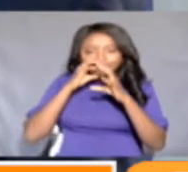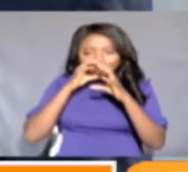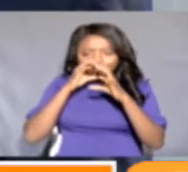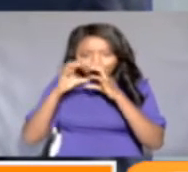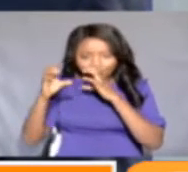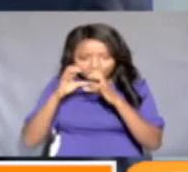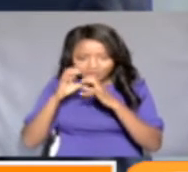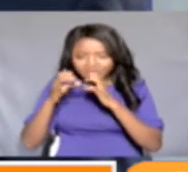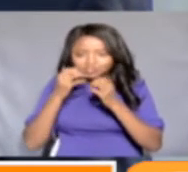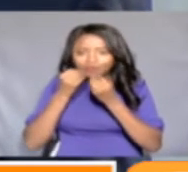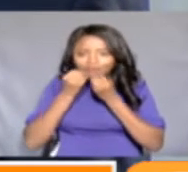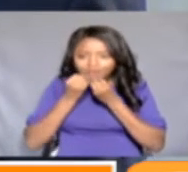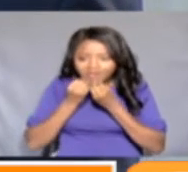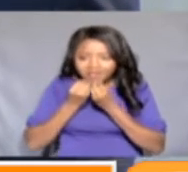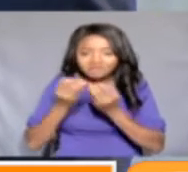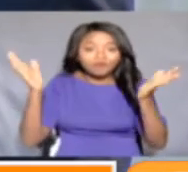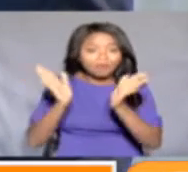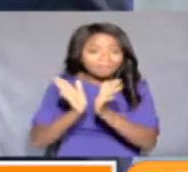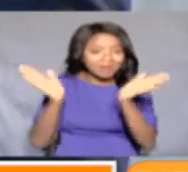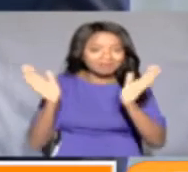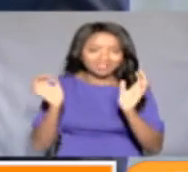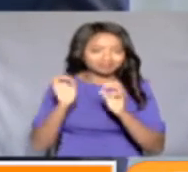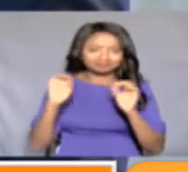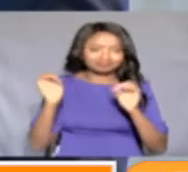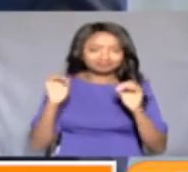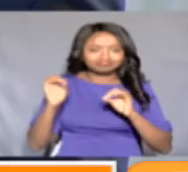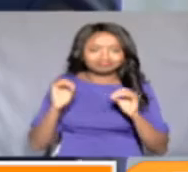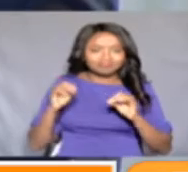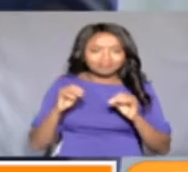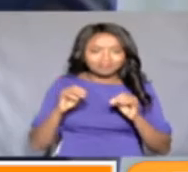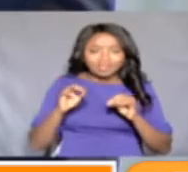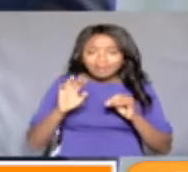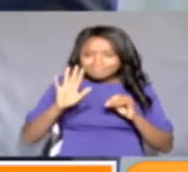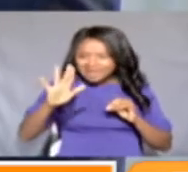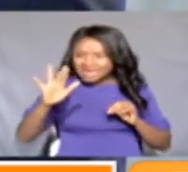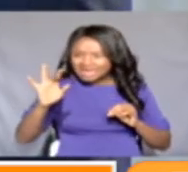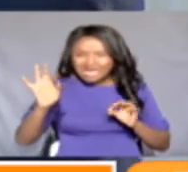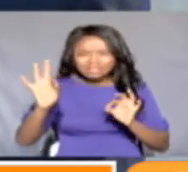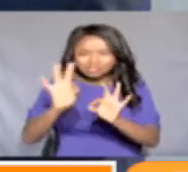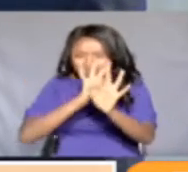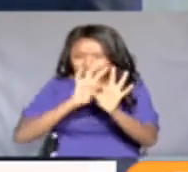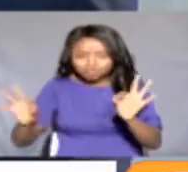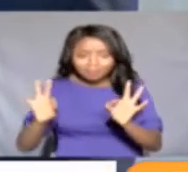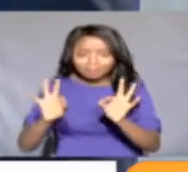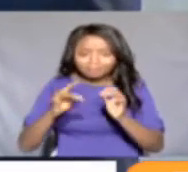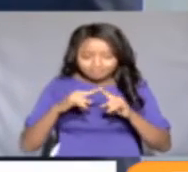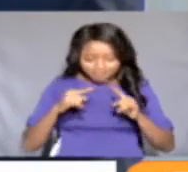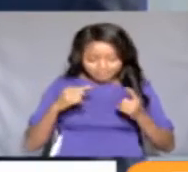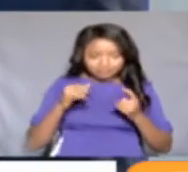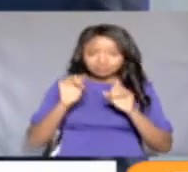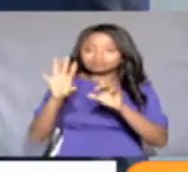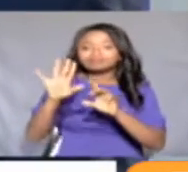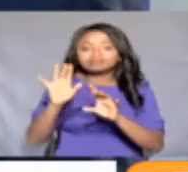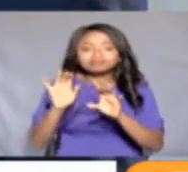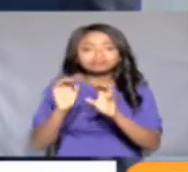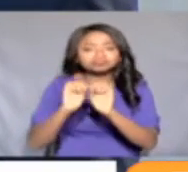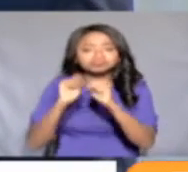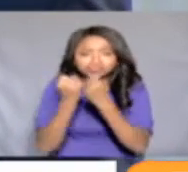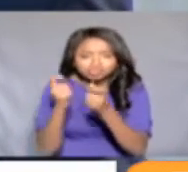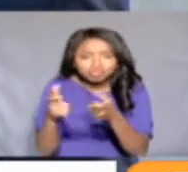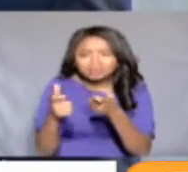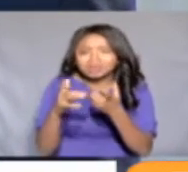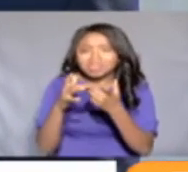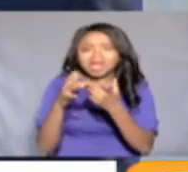the public. Okay. And we're probably taking too long and they're moving faster than us. Social media, and there's a lot